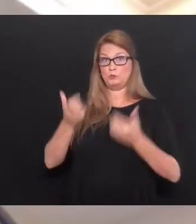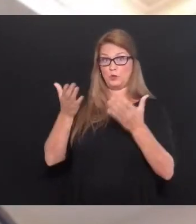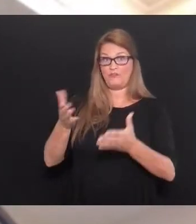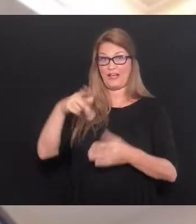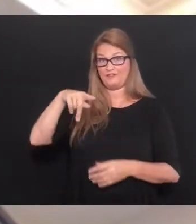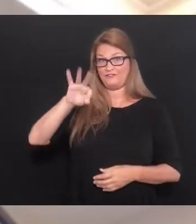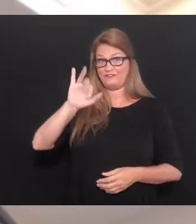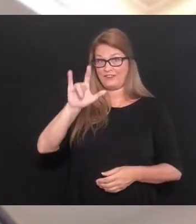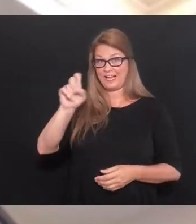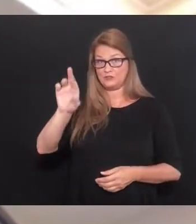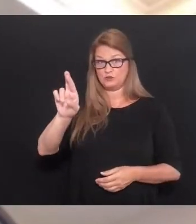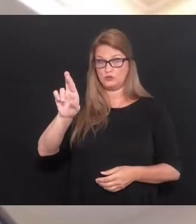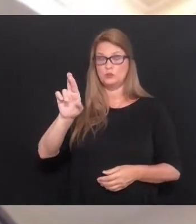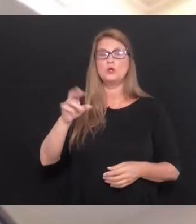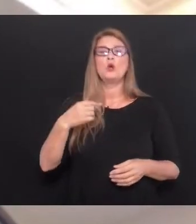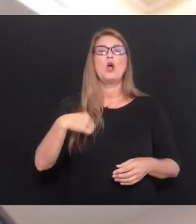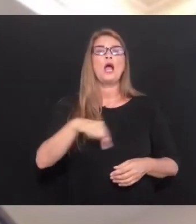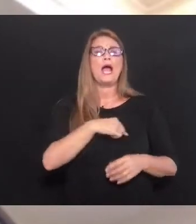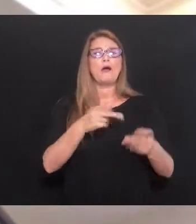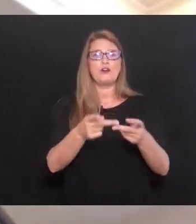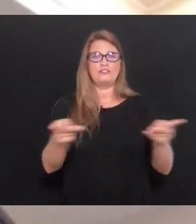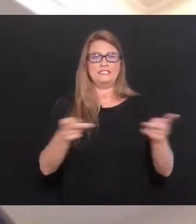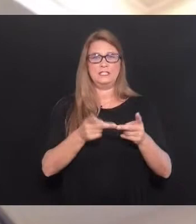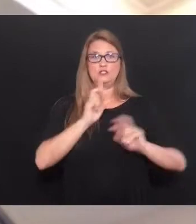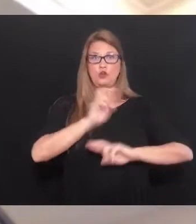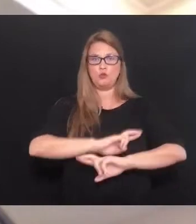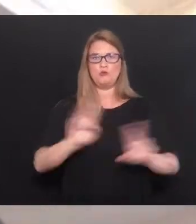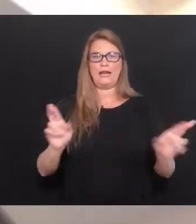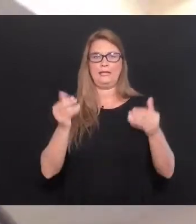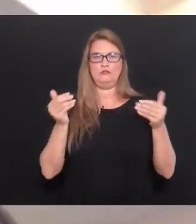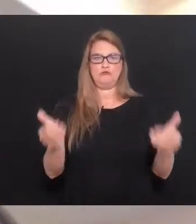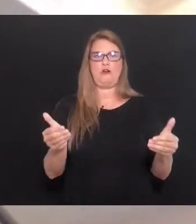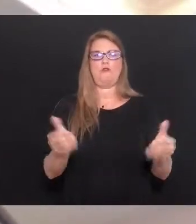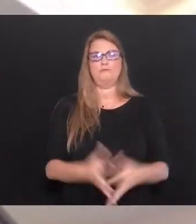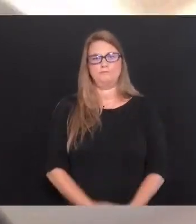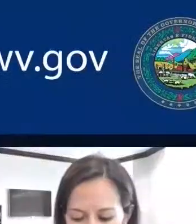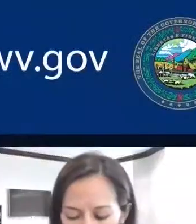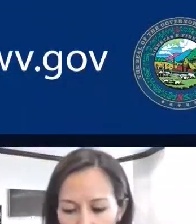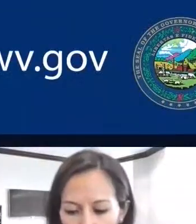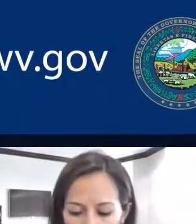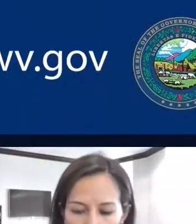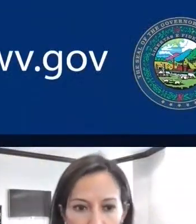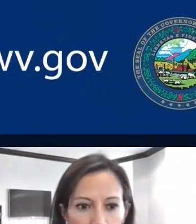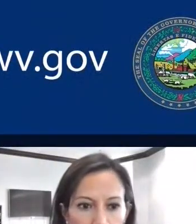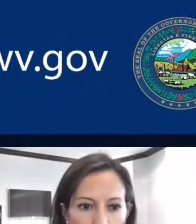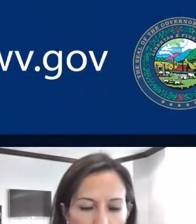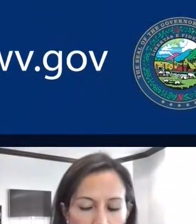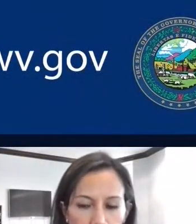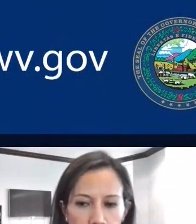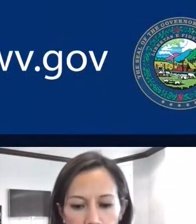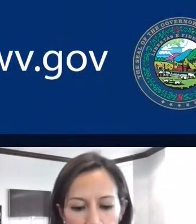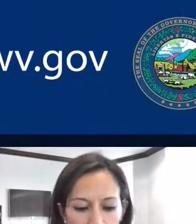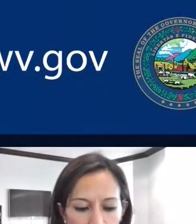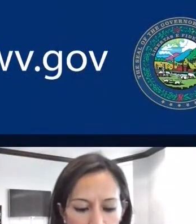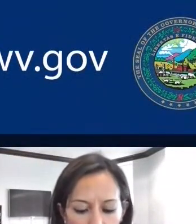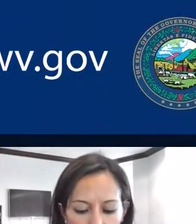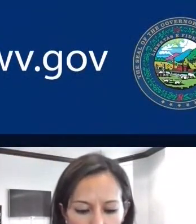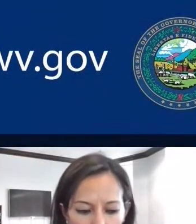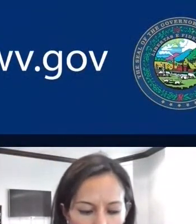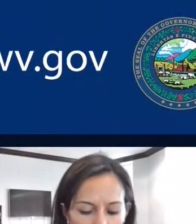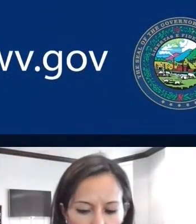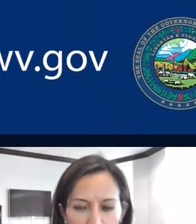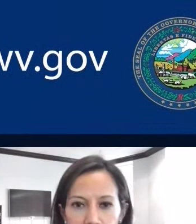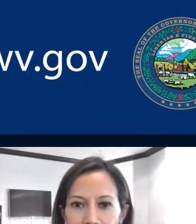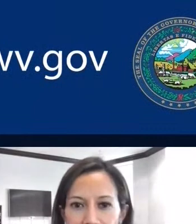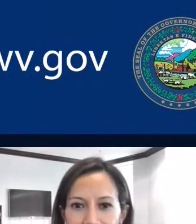of our facilities are ready to execute. Thank you. Thank you, sir. Dr. Ayn Amjad, our State Health Officer, and Secretary Bill Crouch